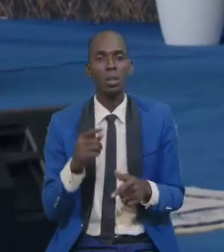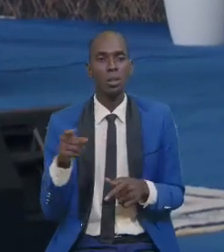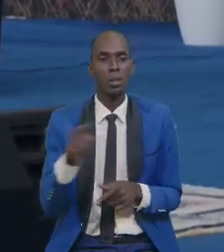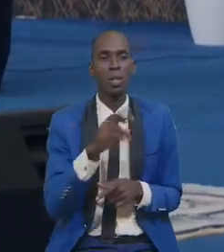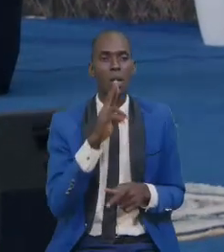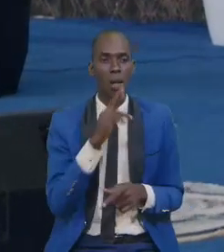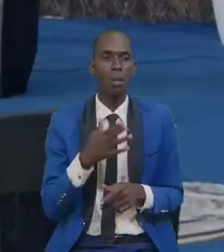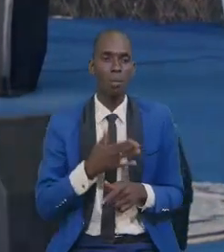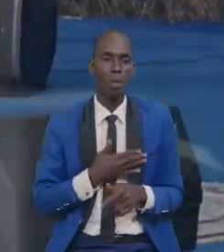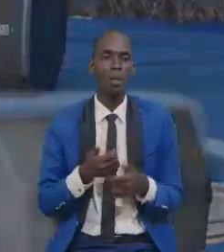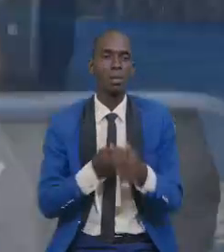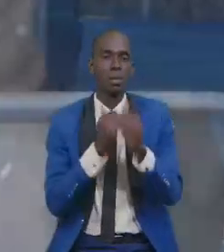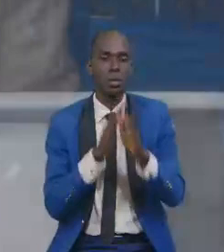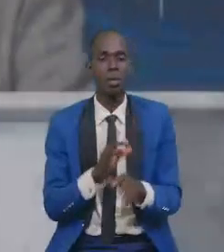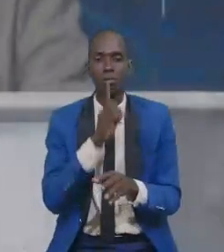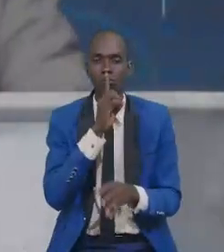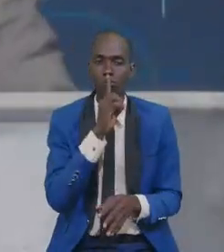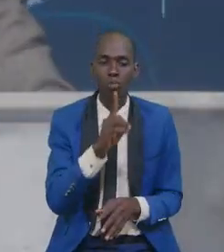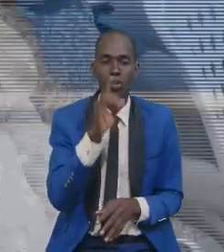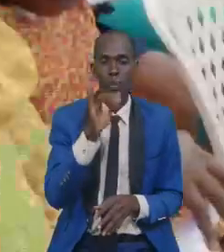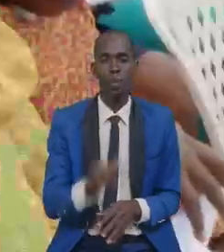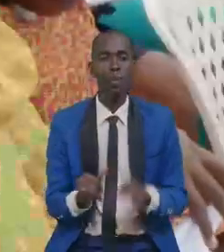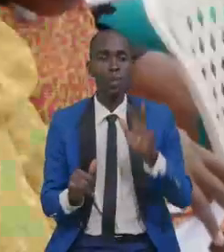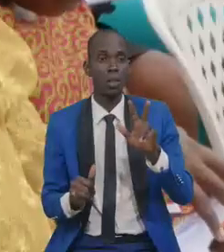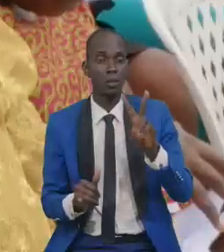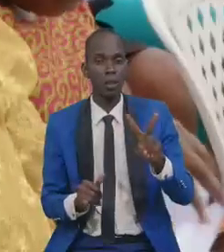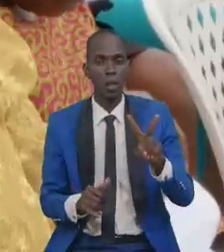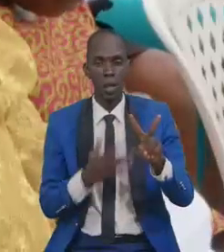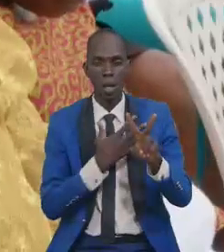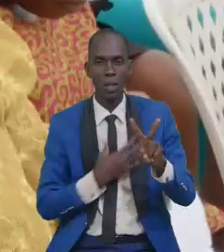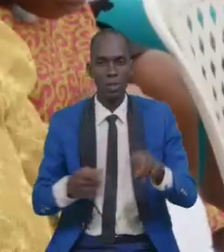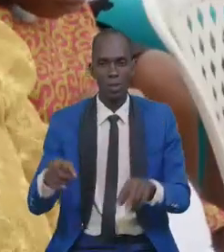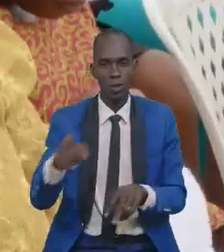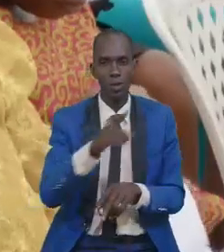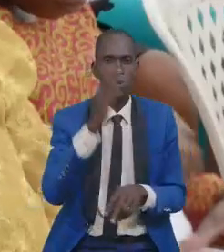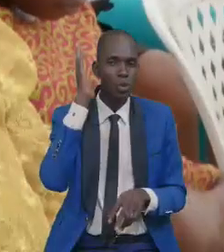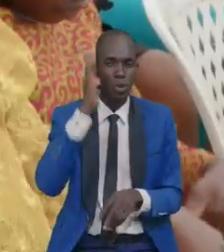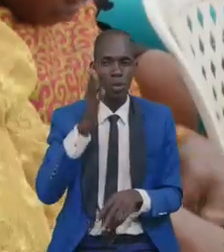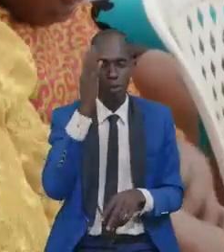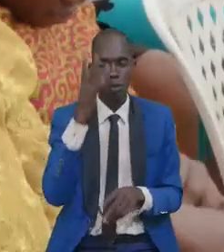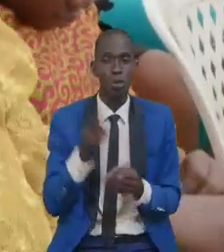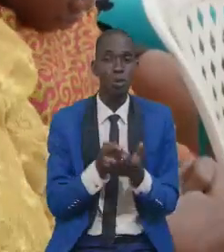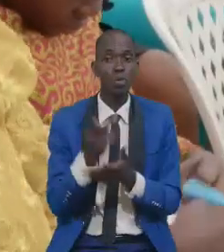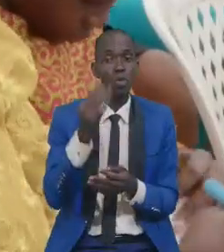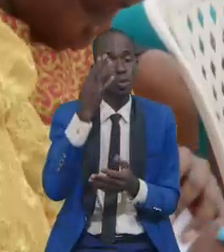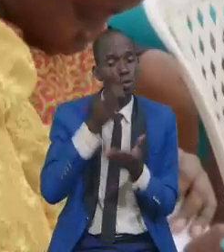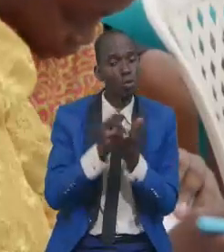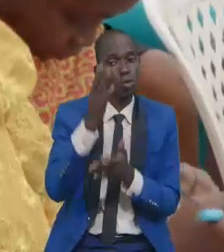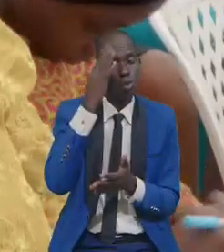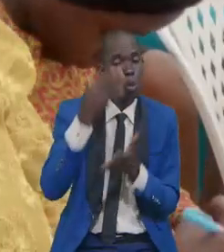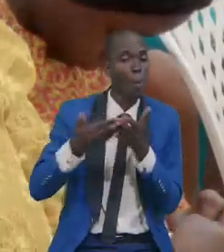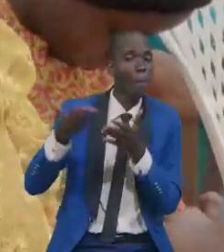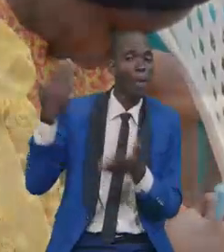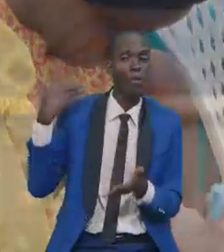verse 32, and ye shall know the truth. The truth we knew before. If we don't continue learning